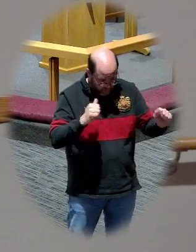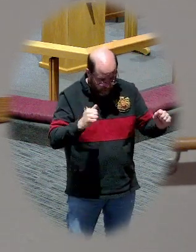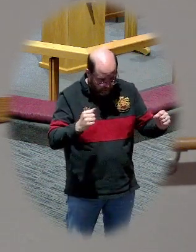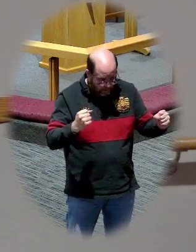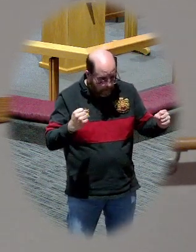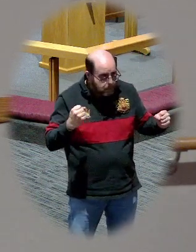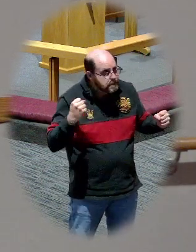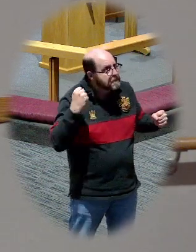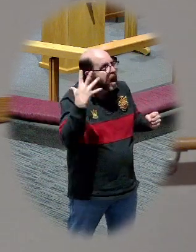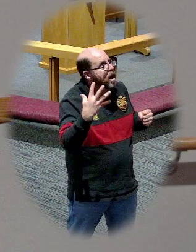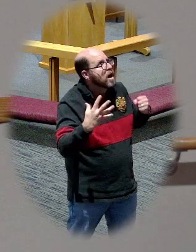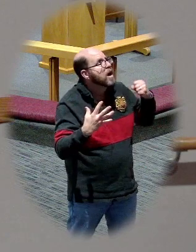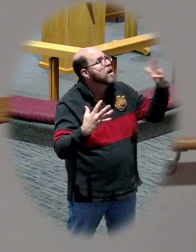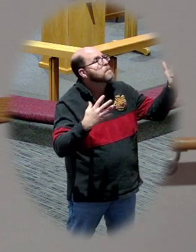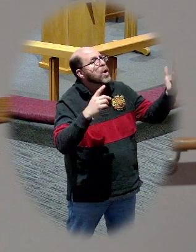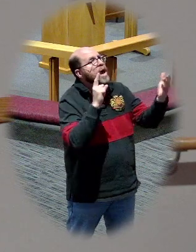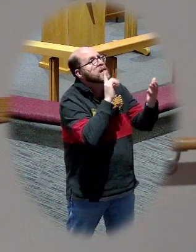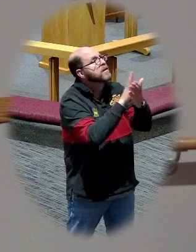His praise.